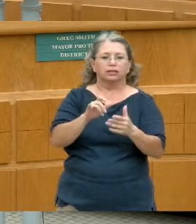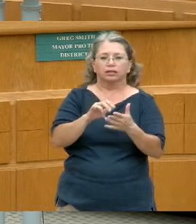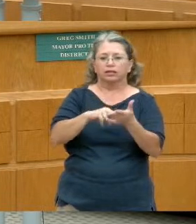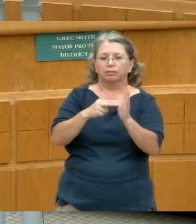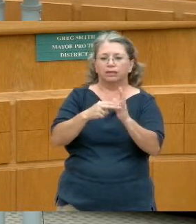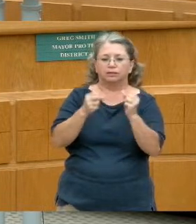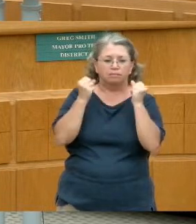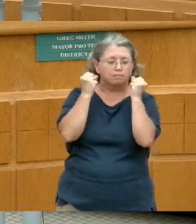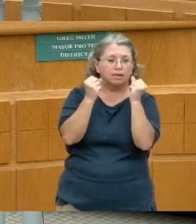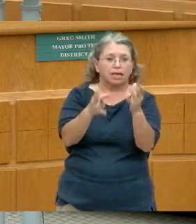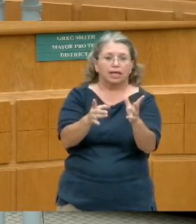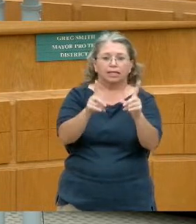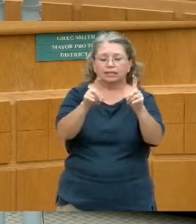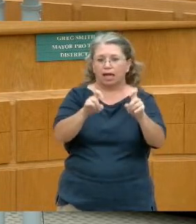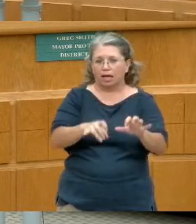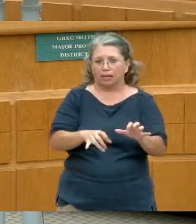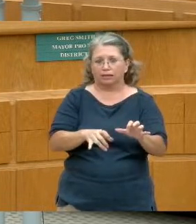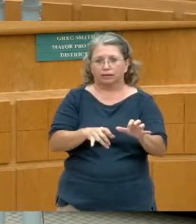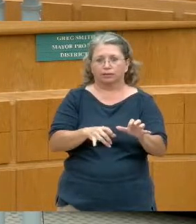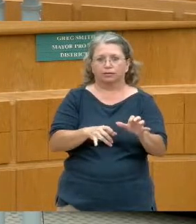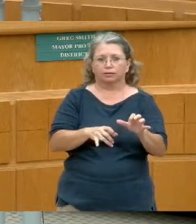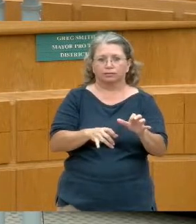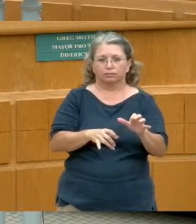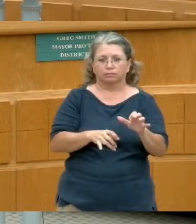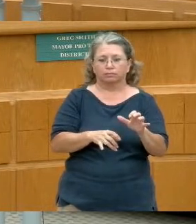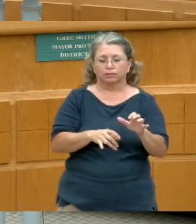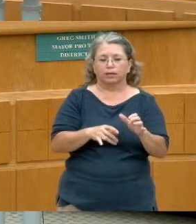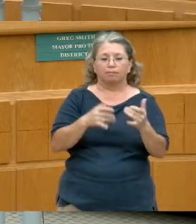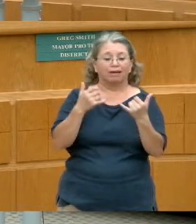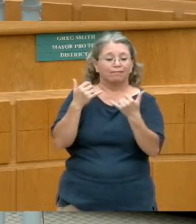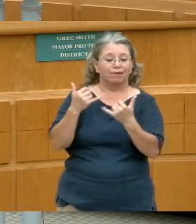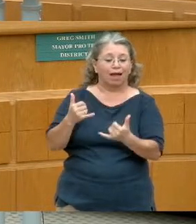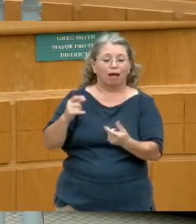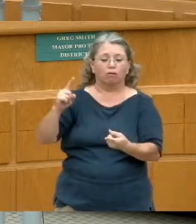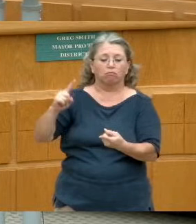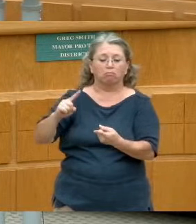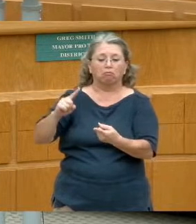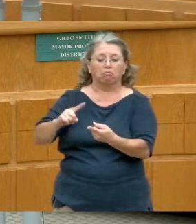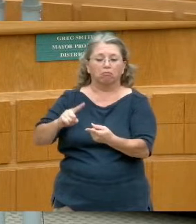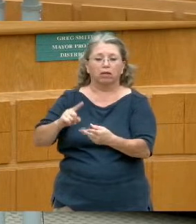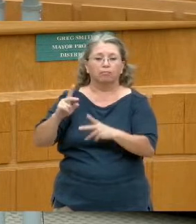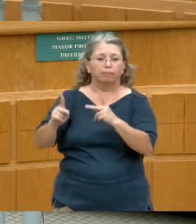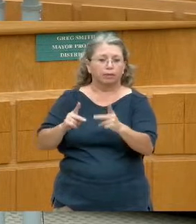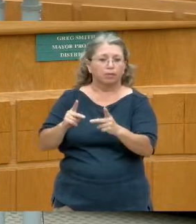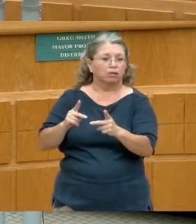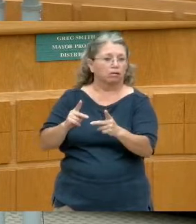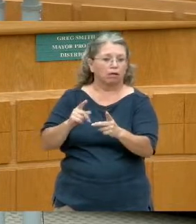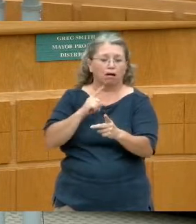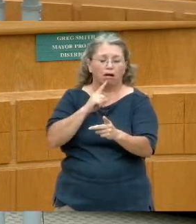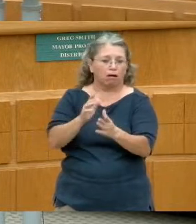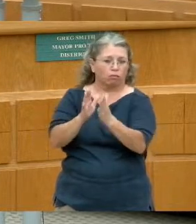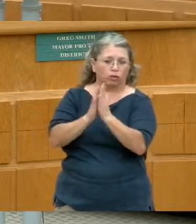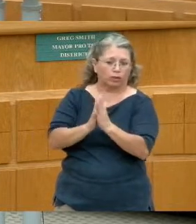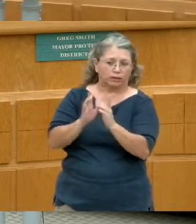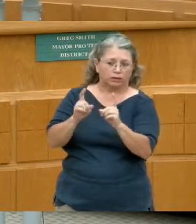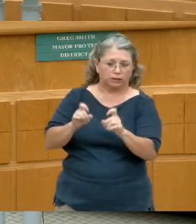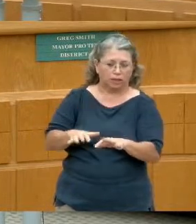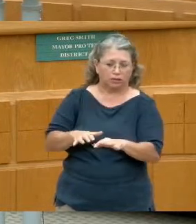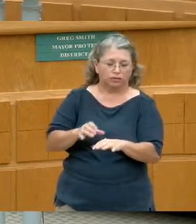number of tests now is that there's fewer people that are requesting tests or that are getting recommended to have tests by their